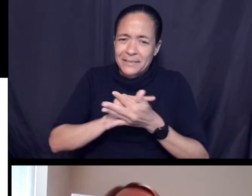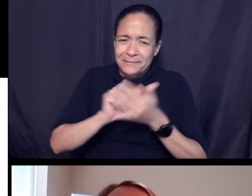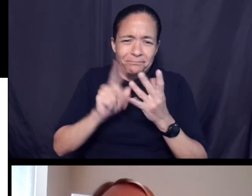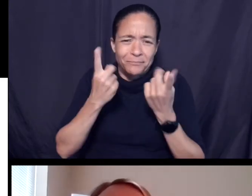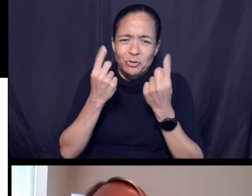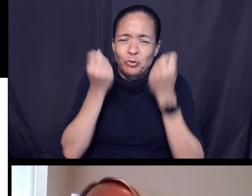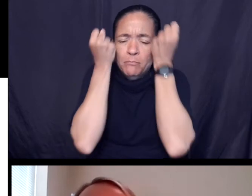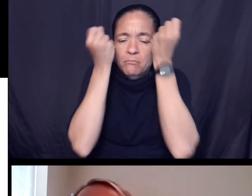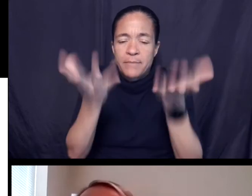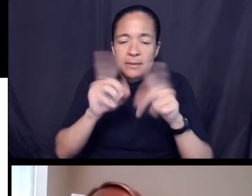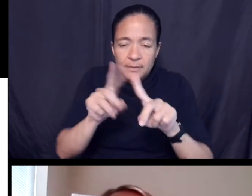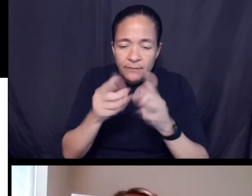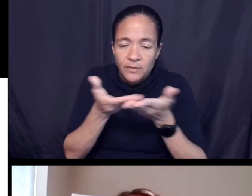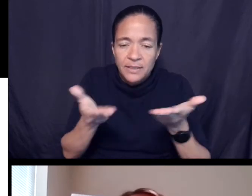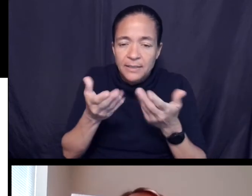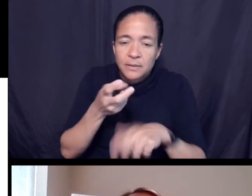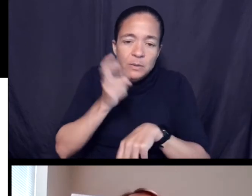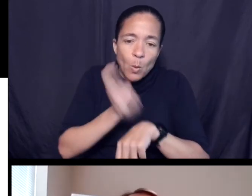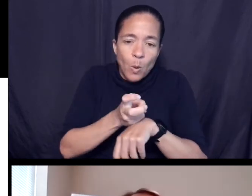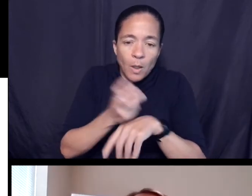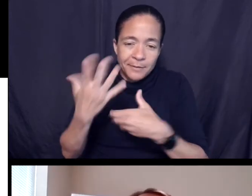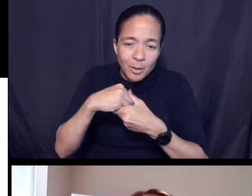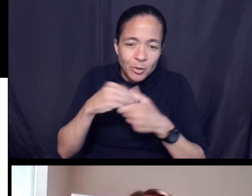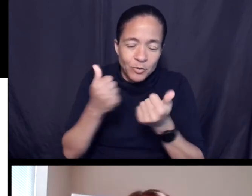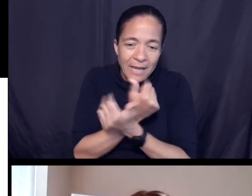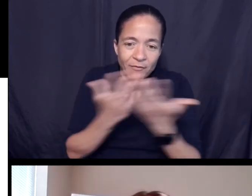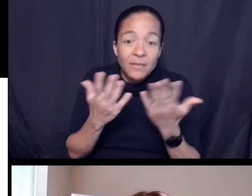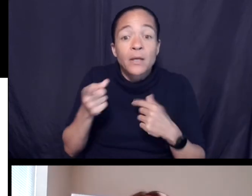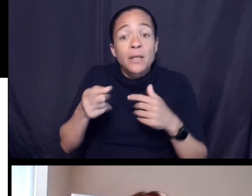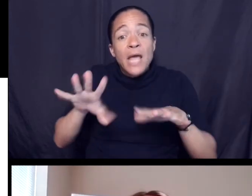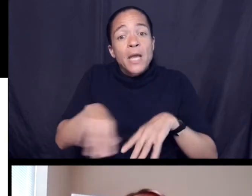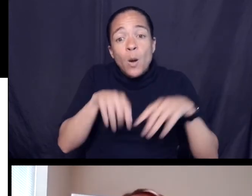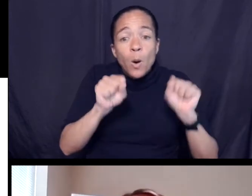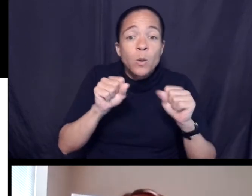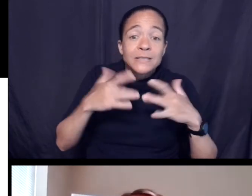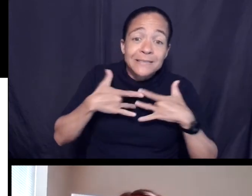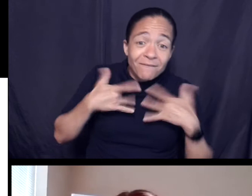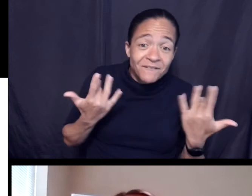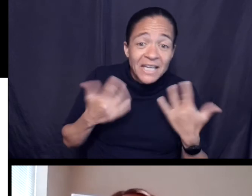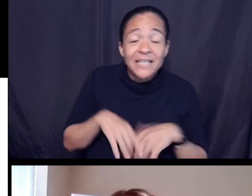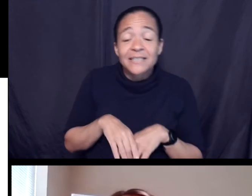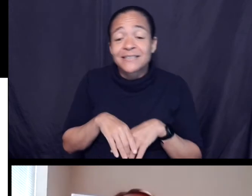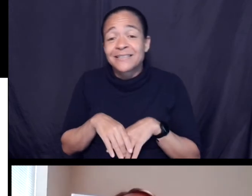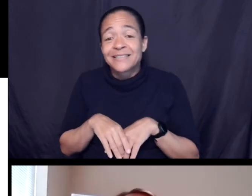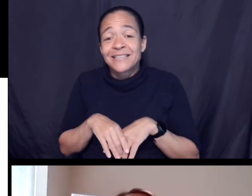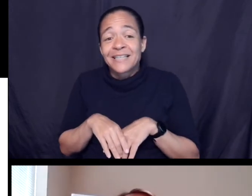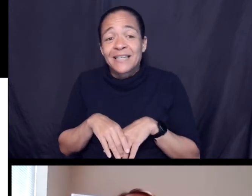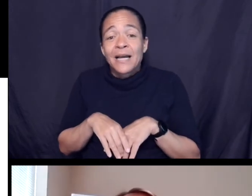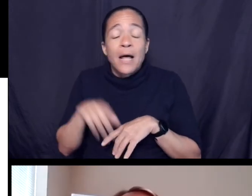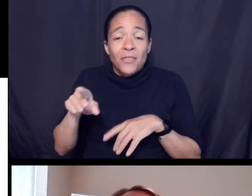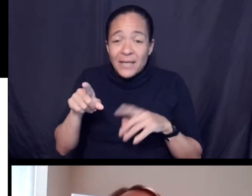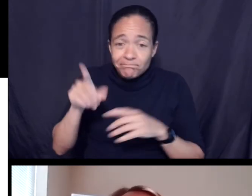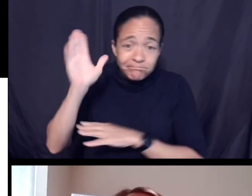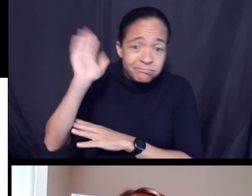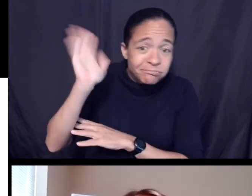to include everything that they're doing here, but they're doing speaking engagements and they're hosting events as able, and hopefully as